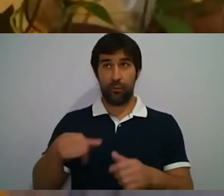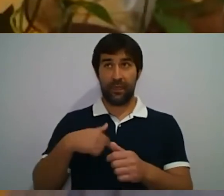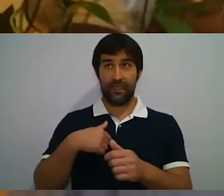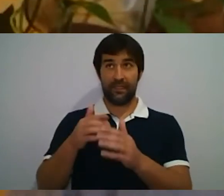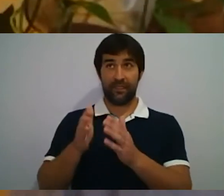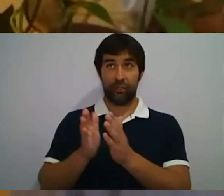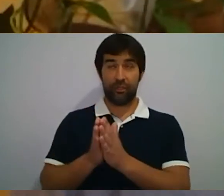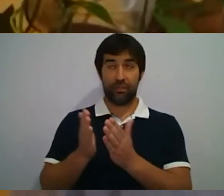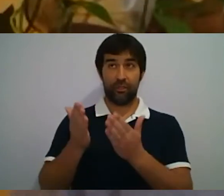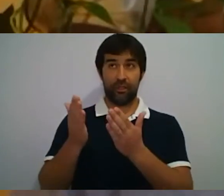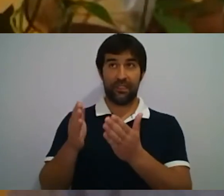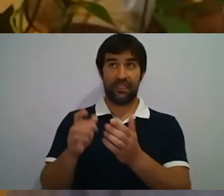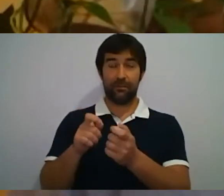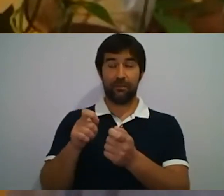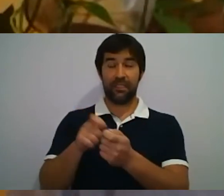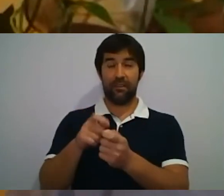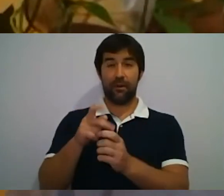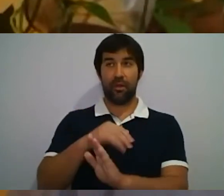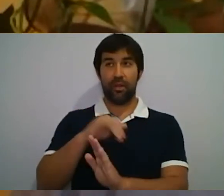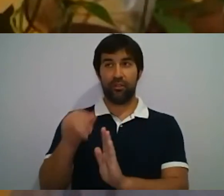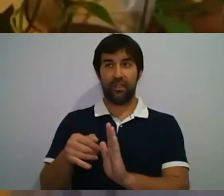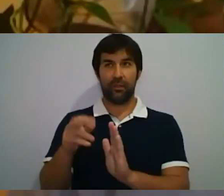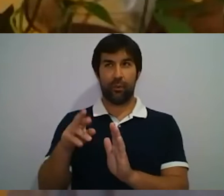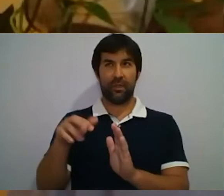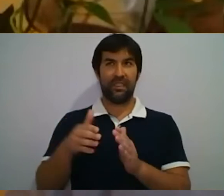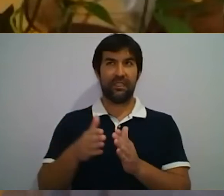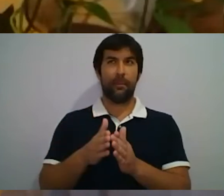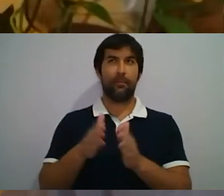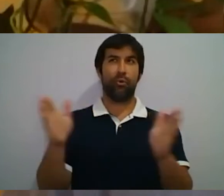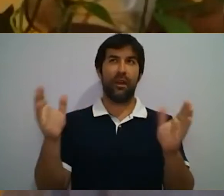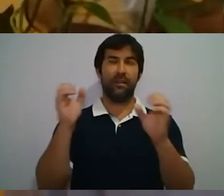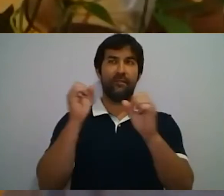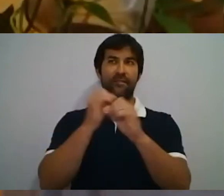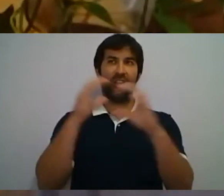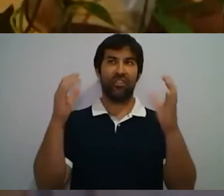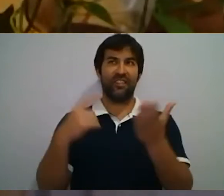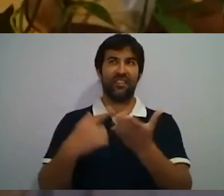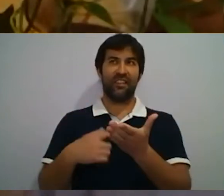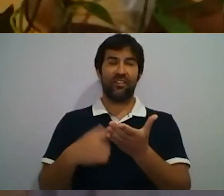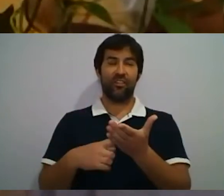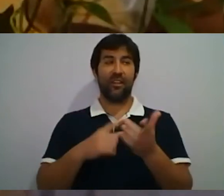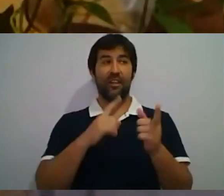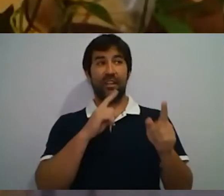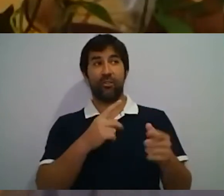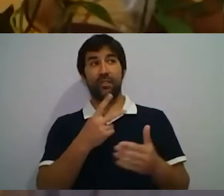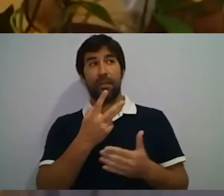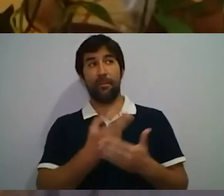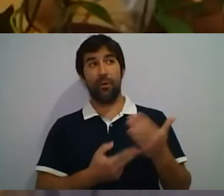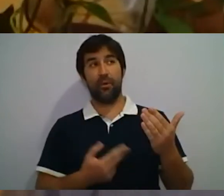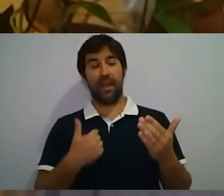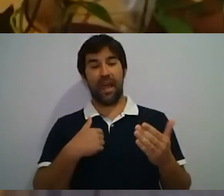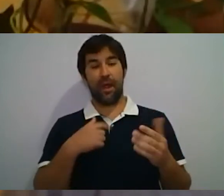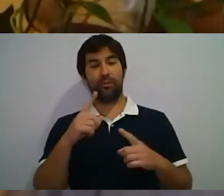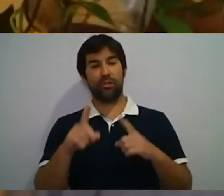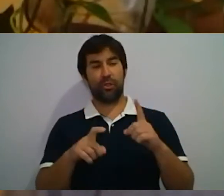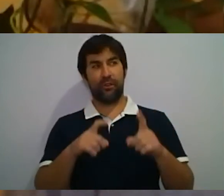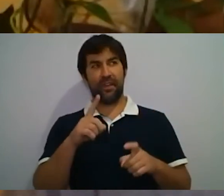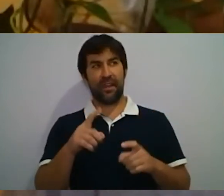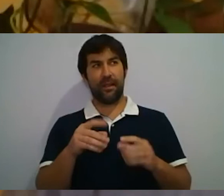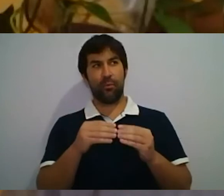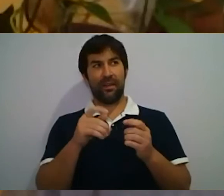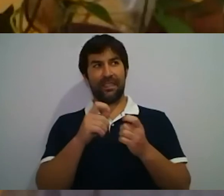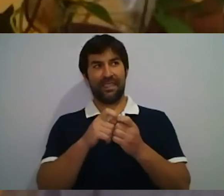the concern that you want to have solved, rather than the intervention that you want. And